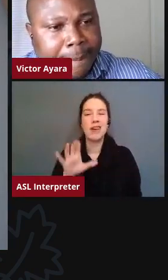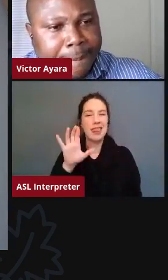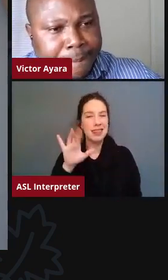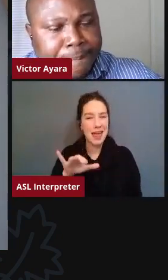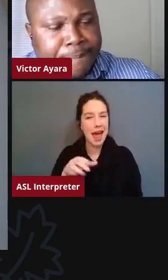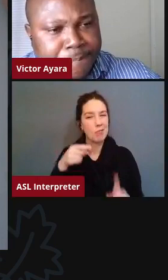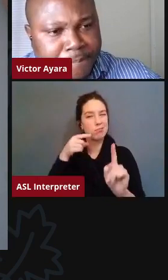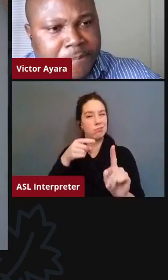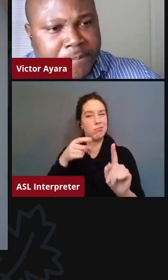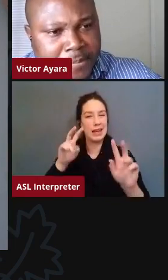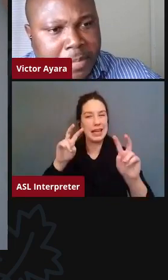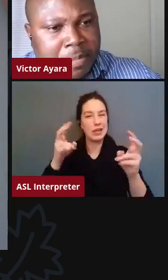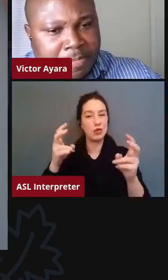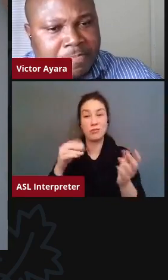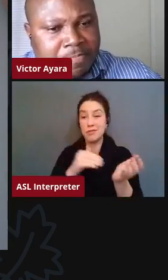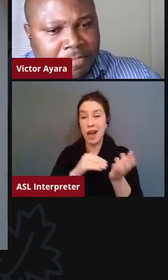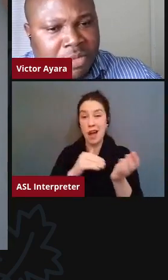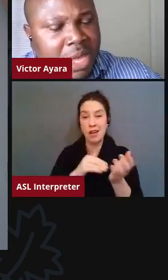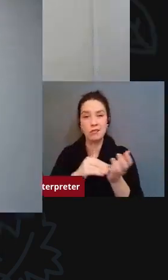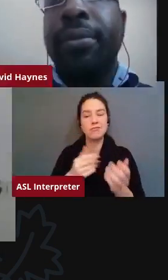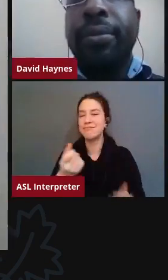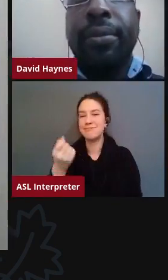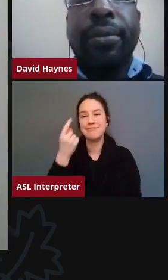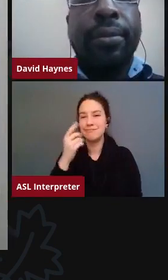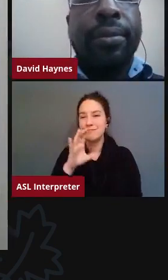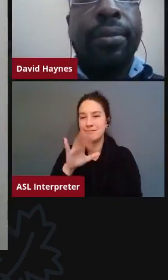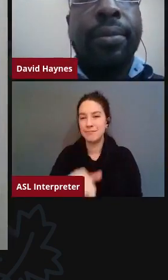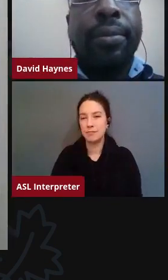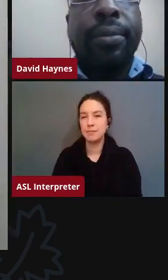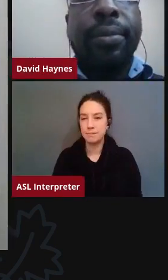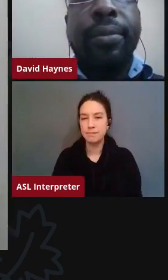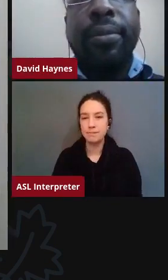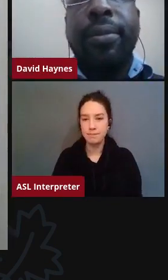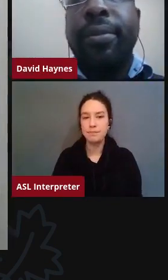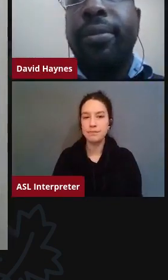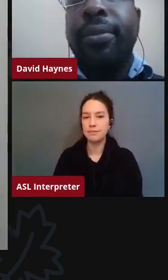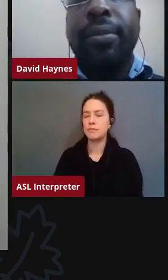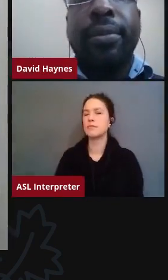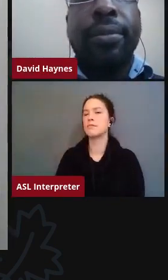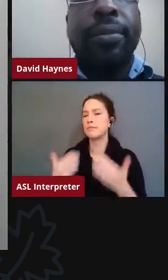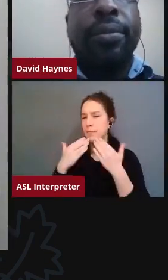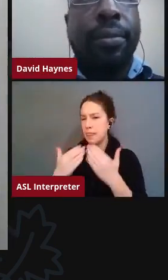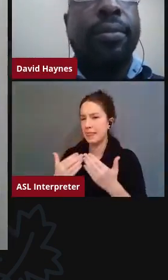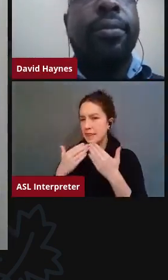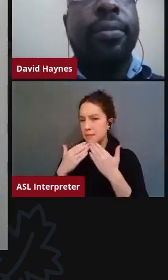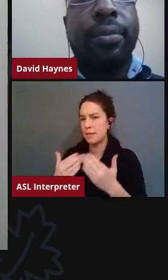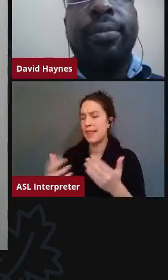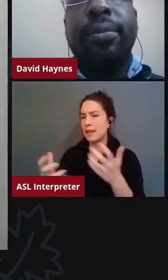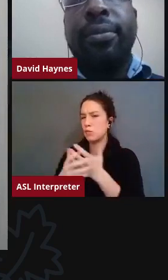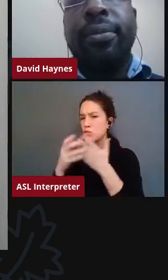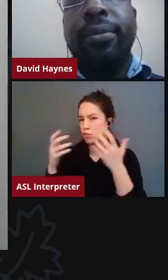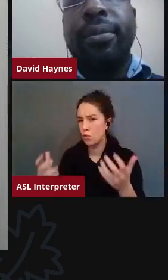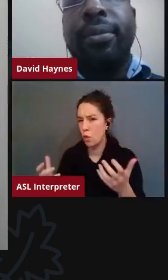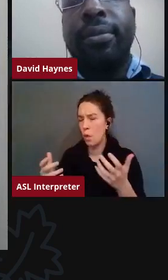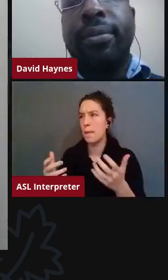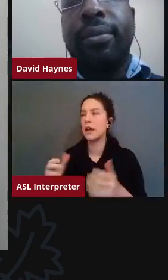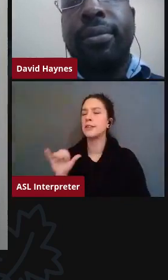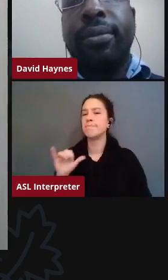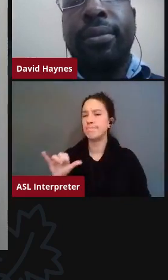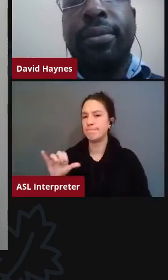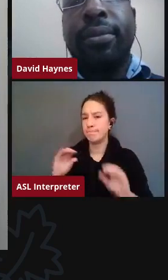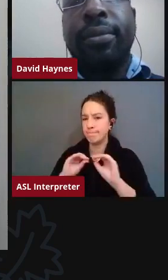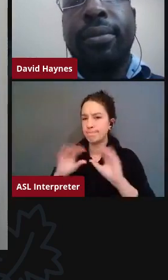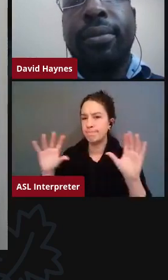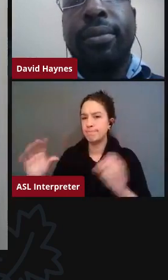really understand how to deal with. Thank you so much. That explains a lot. But we're not just talking